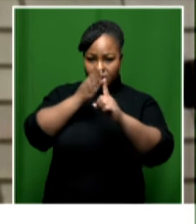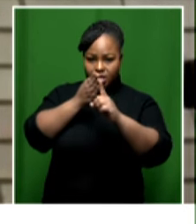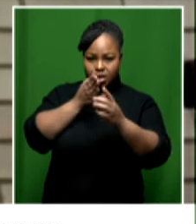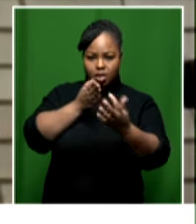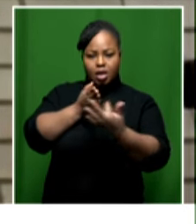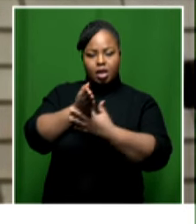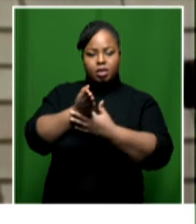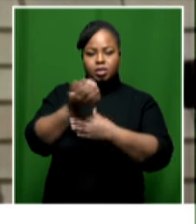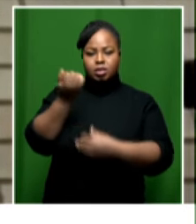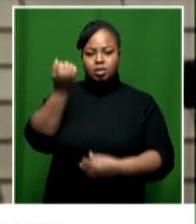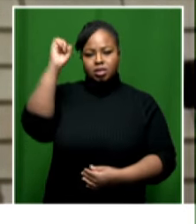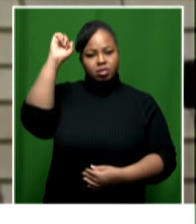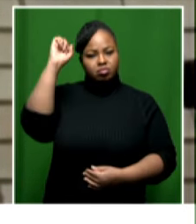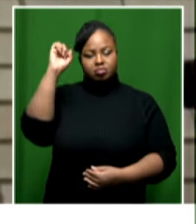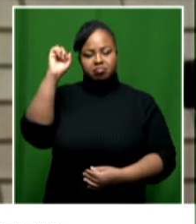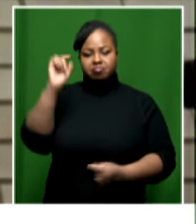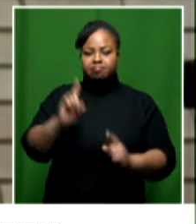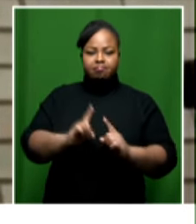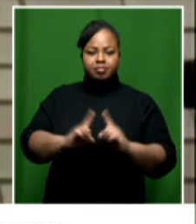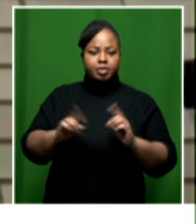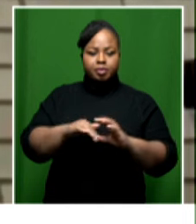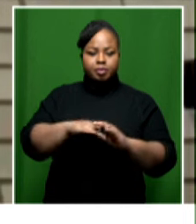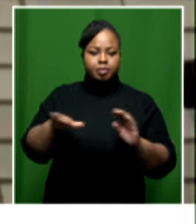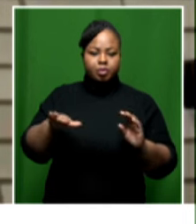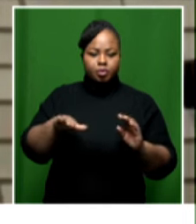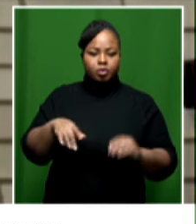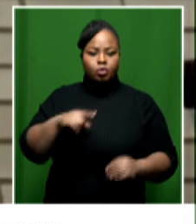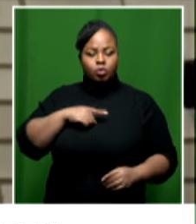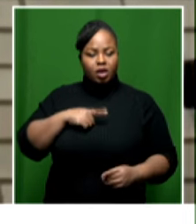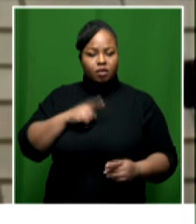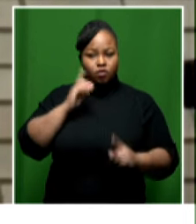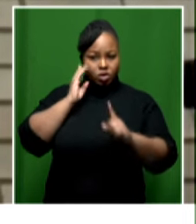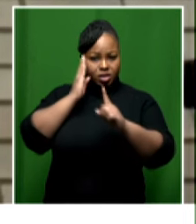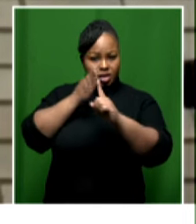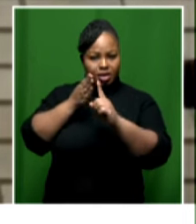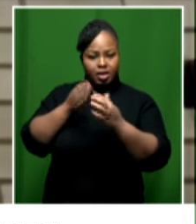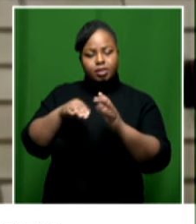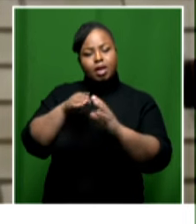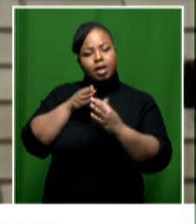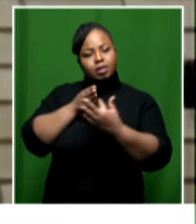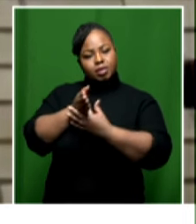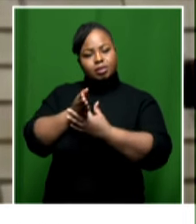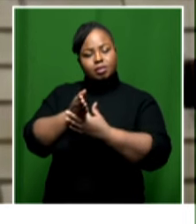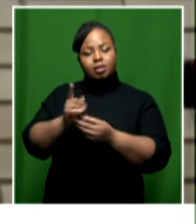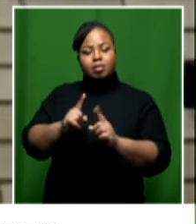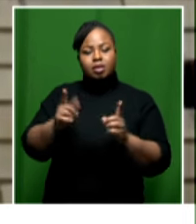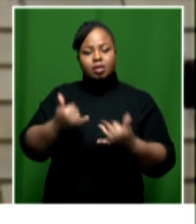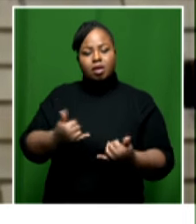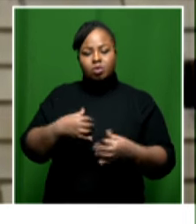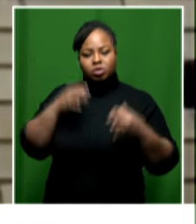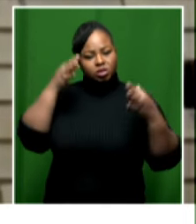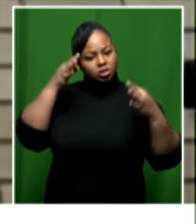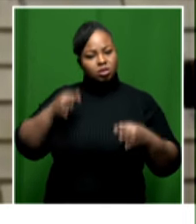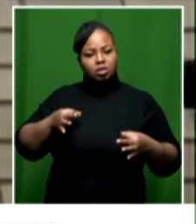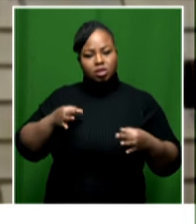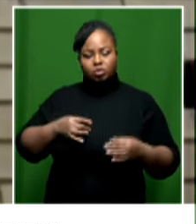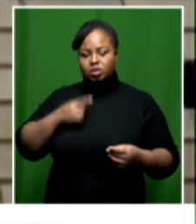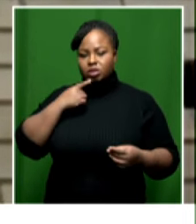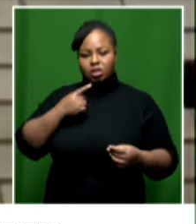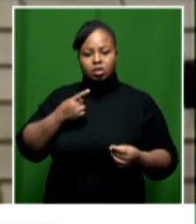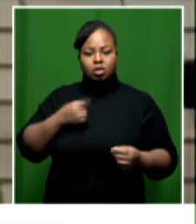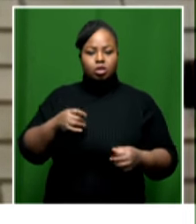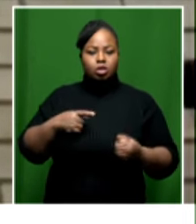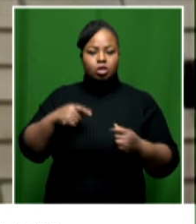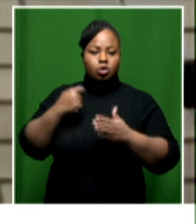be dismissed as no case has been made out for direct access. The court has decided not to award costs."